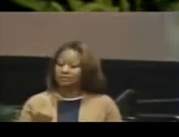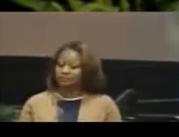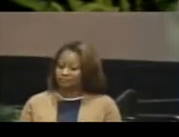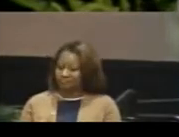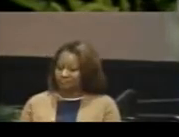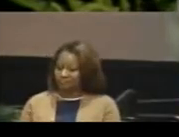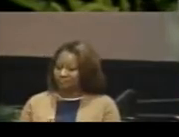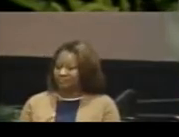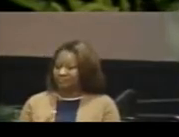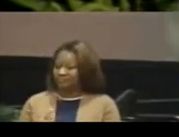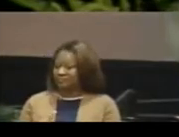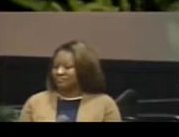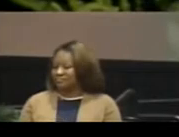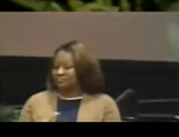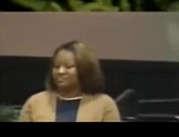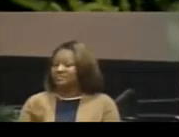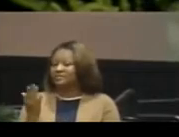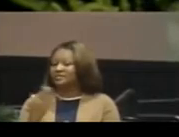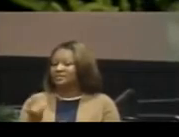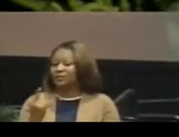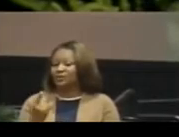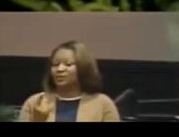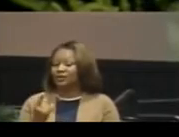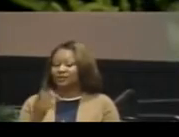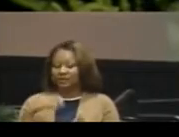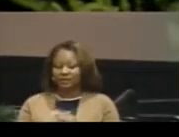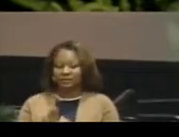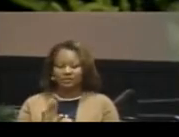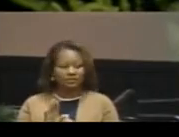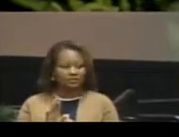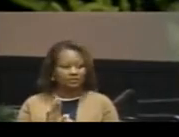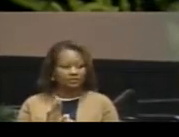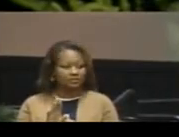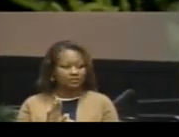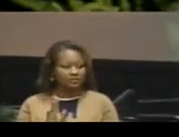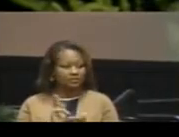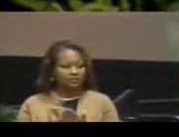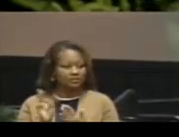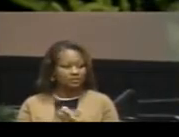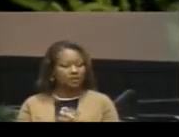who's come in. But your point's well taken.